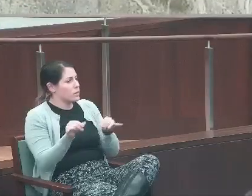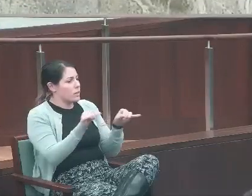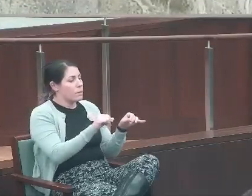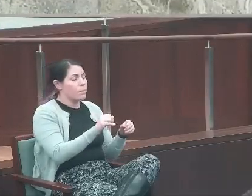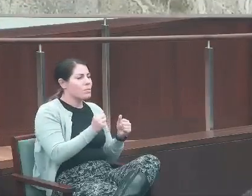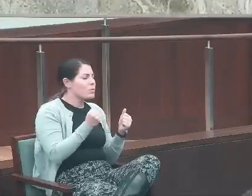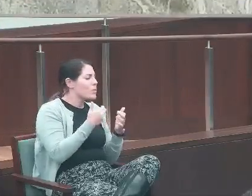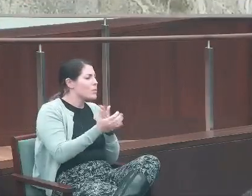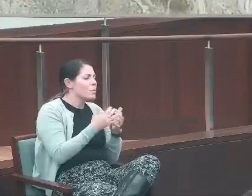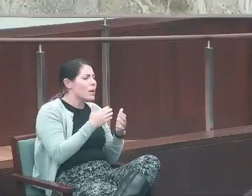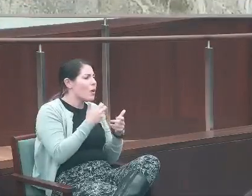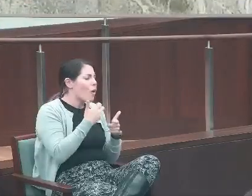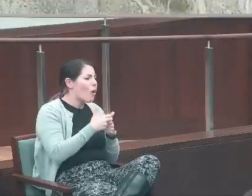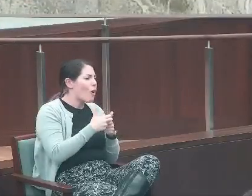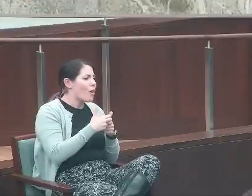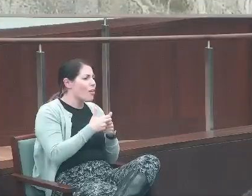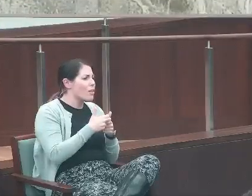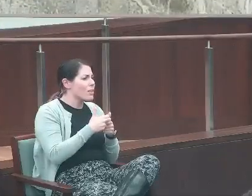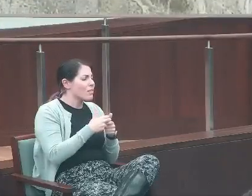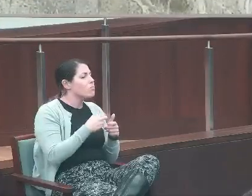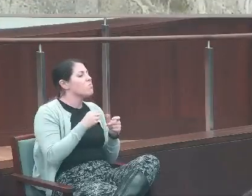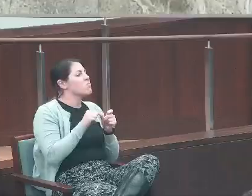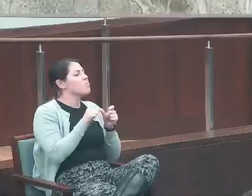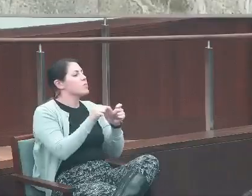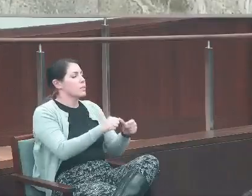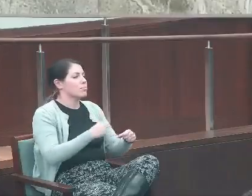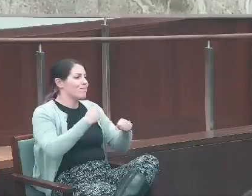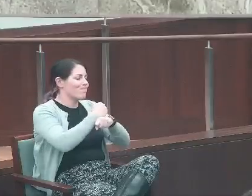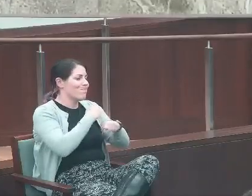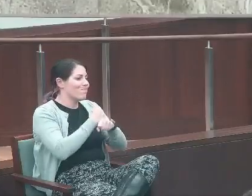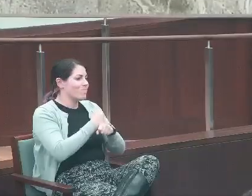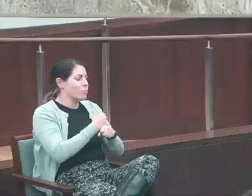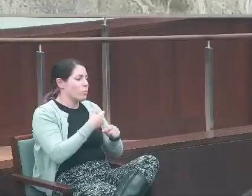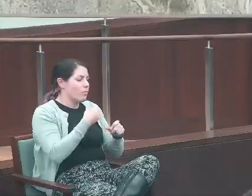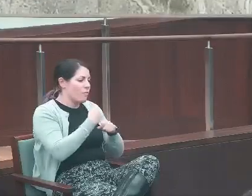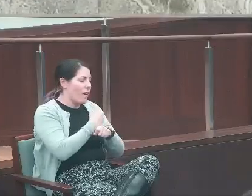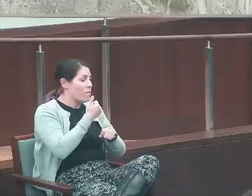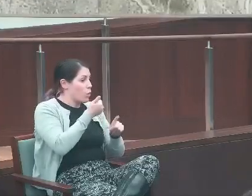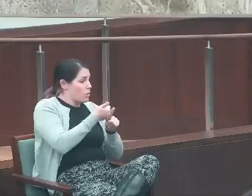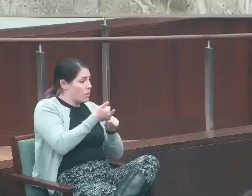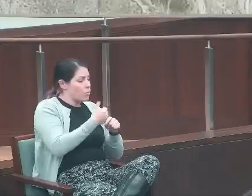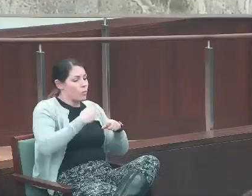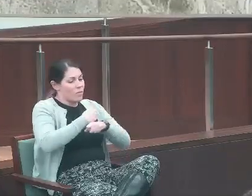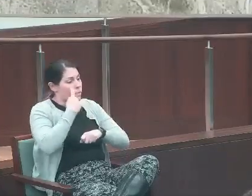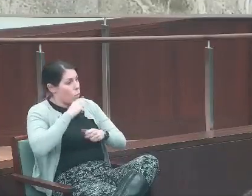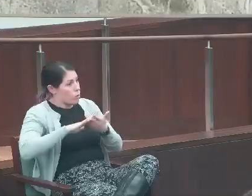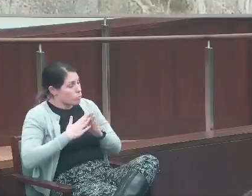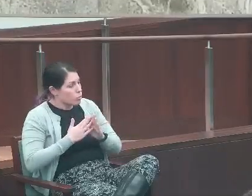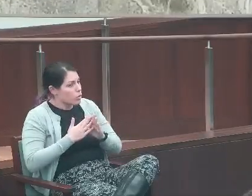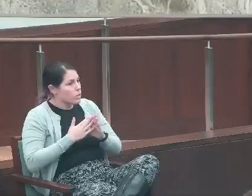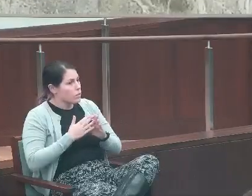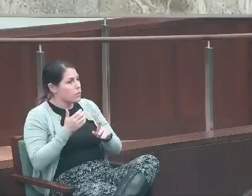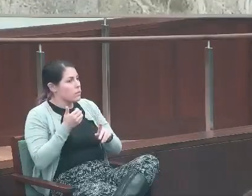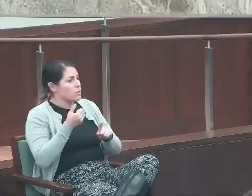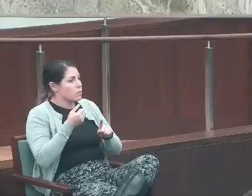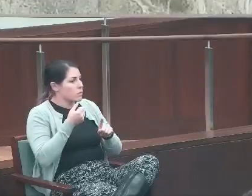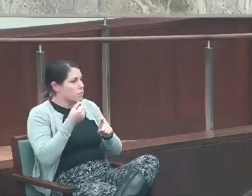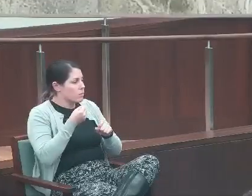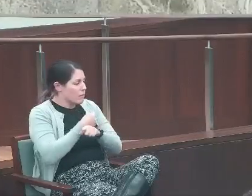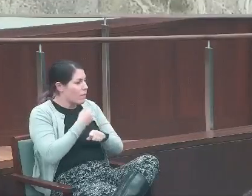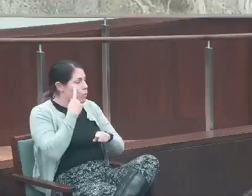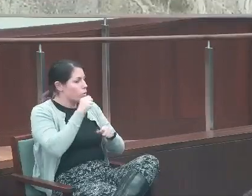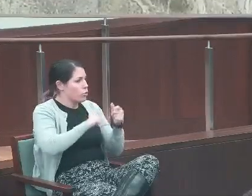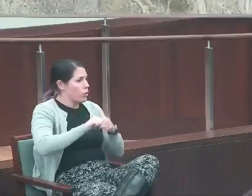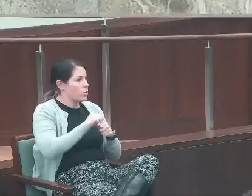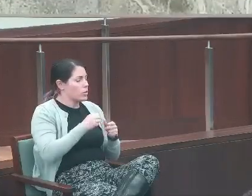fight for ourselves, our families, and our communities. No matter how dire the situation, we